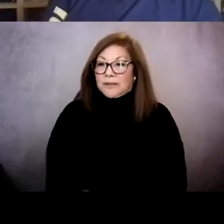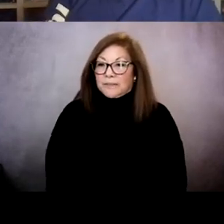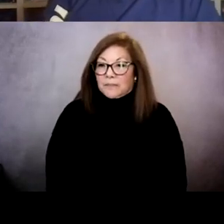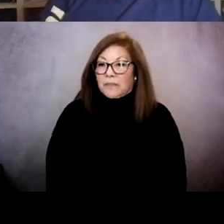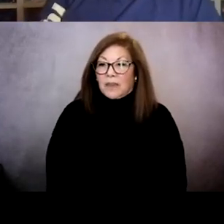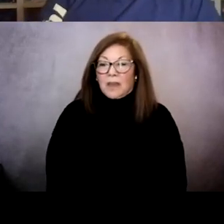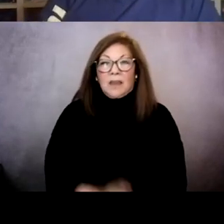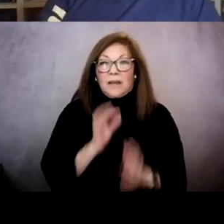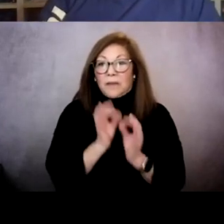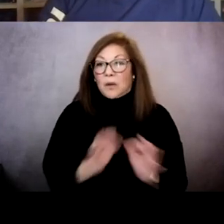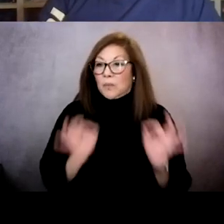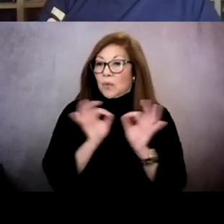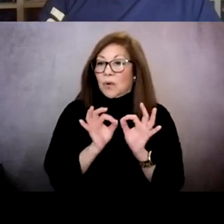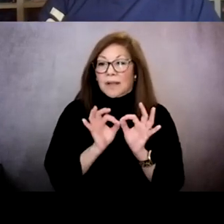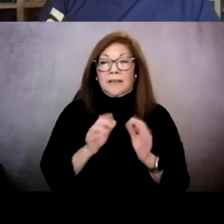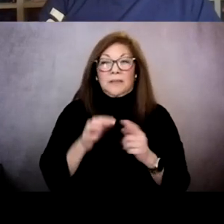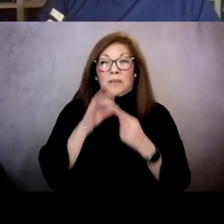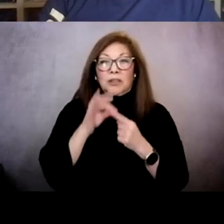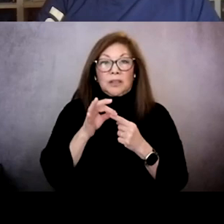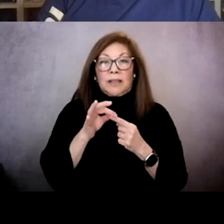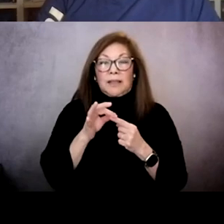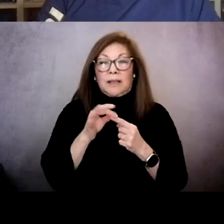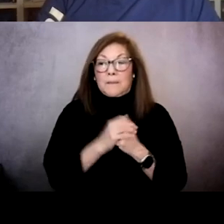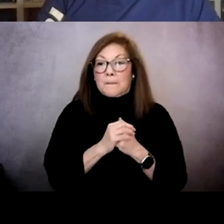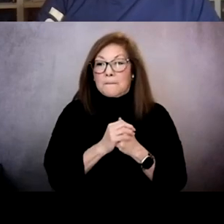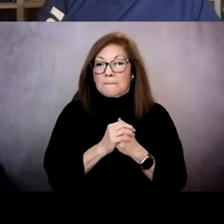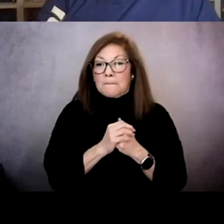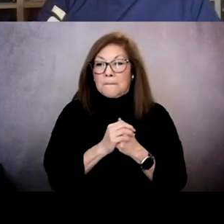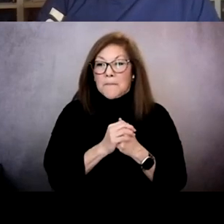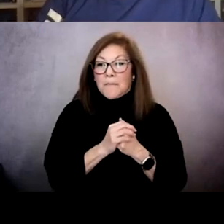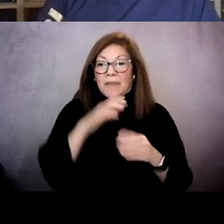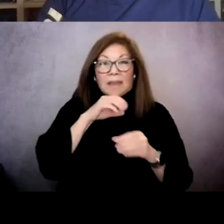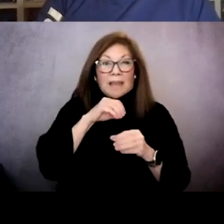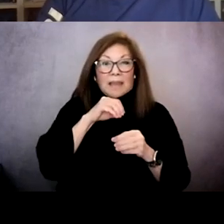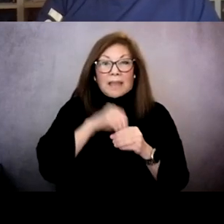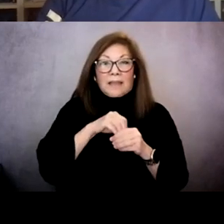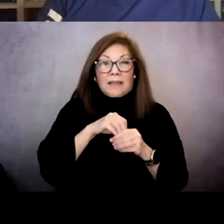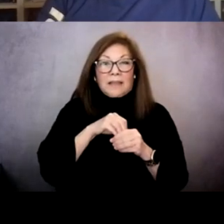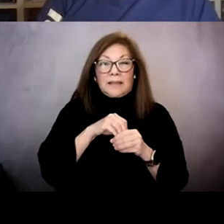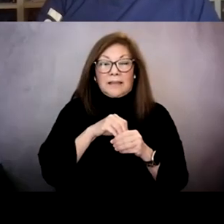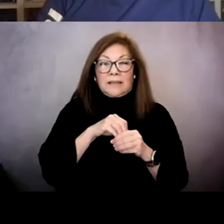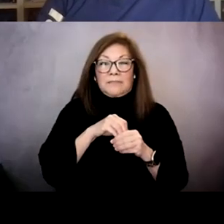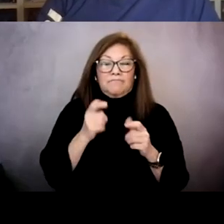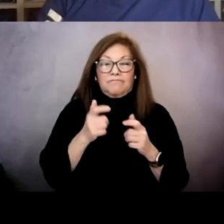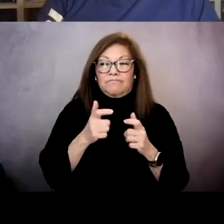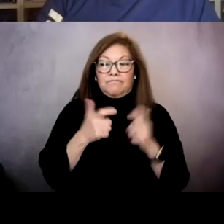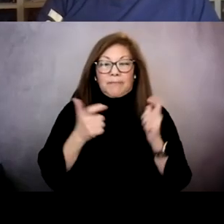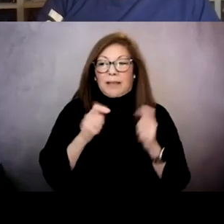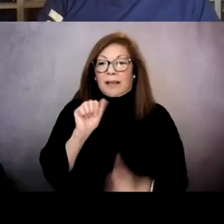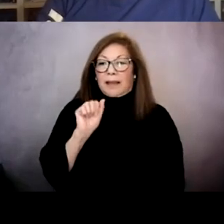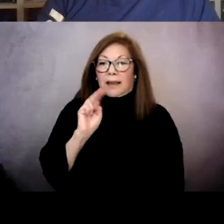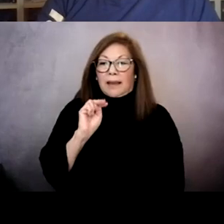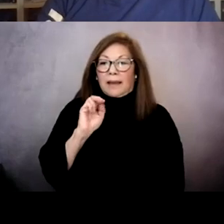ever pertinent, maybe especially pressing in like this long anti-Asian